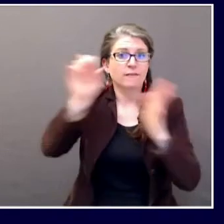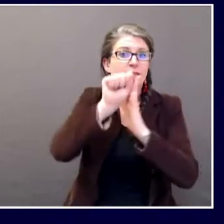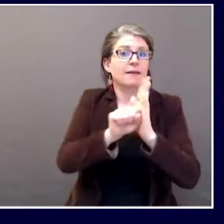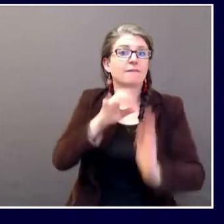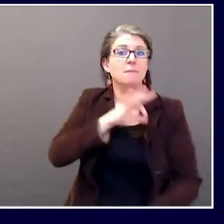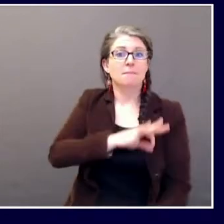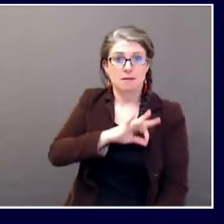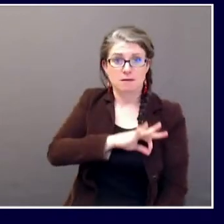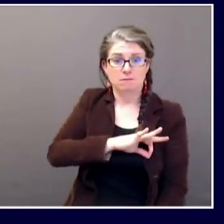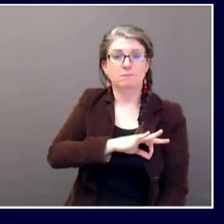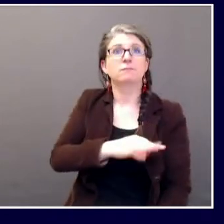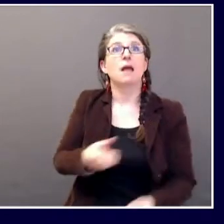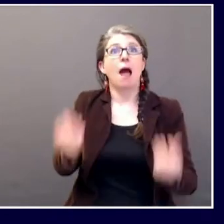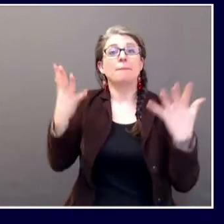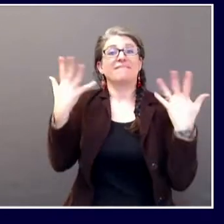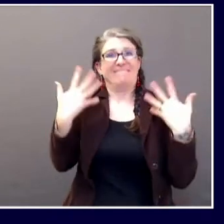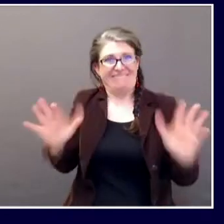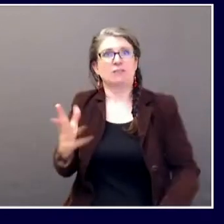been